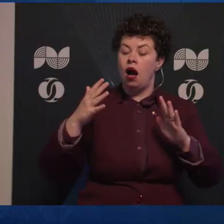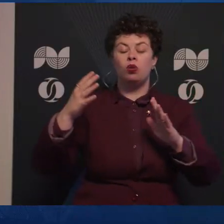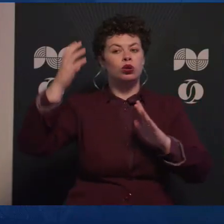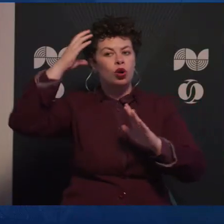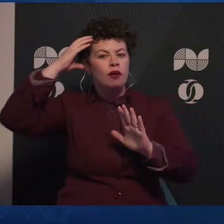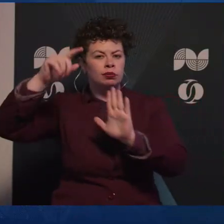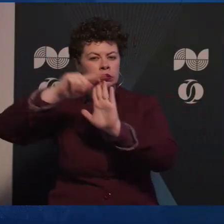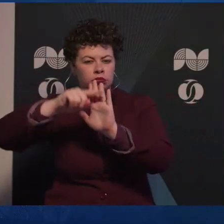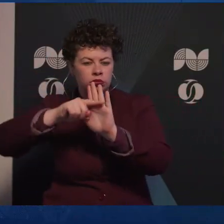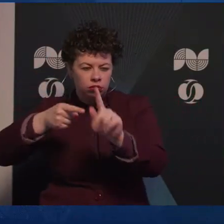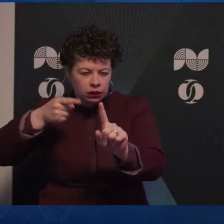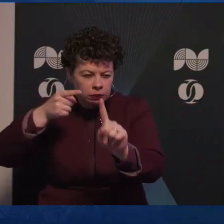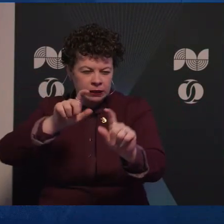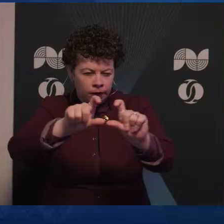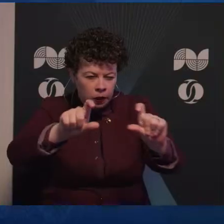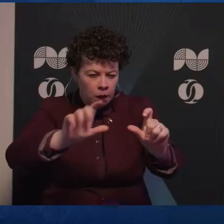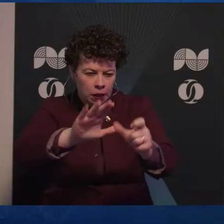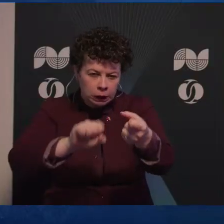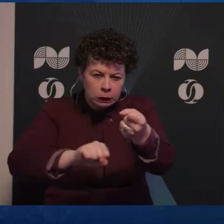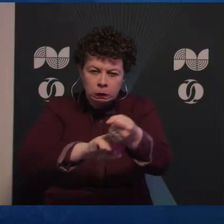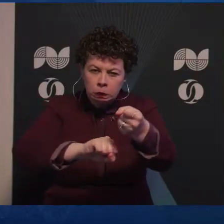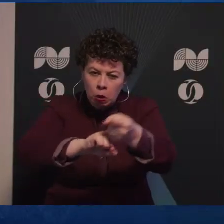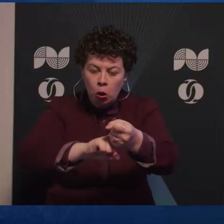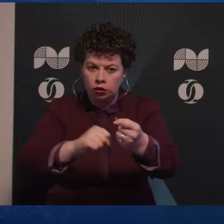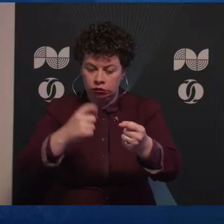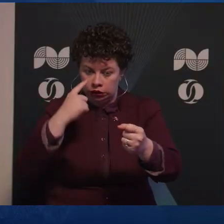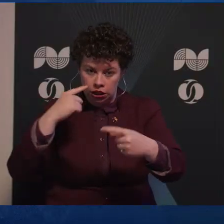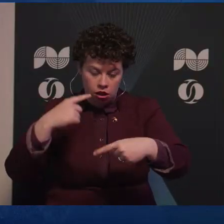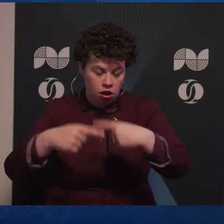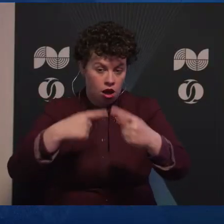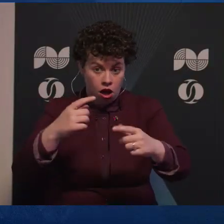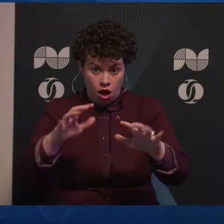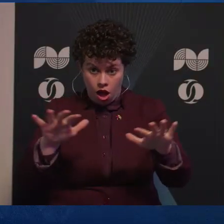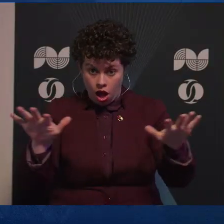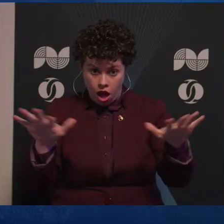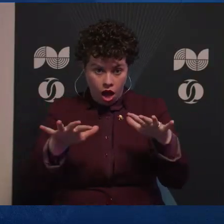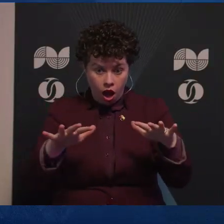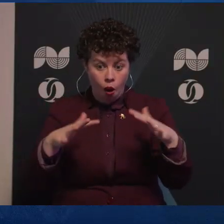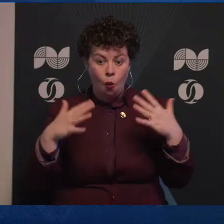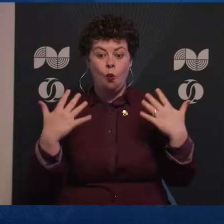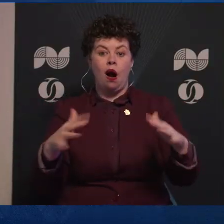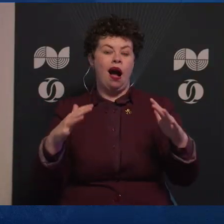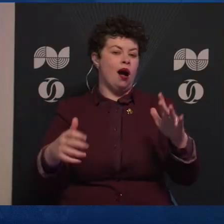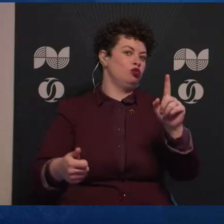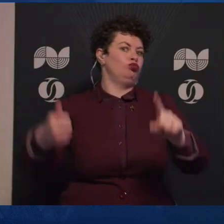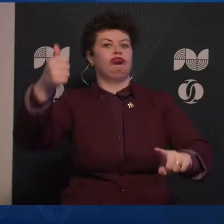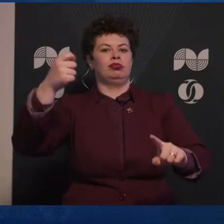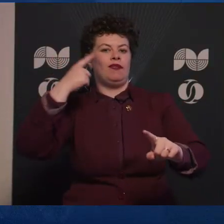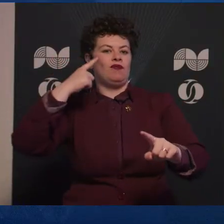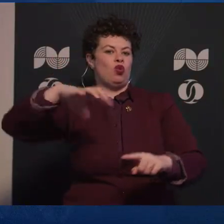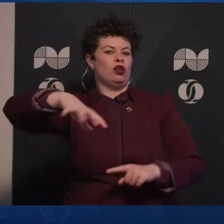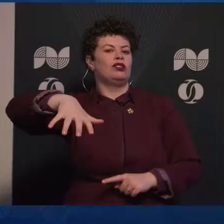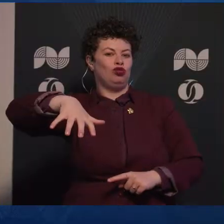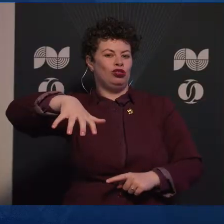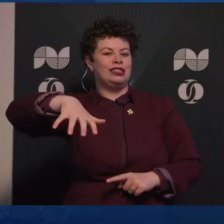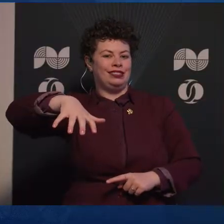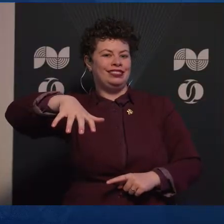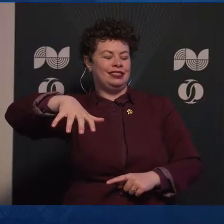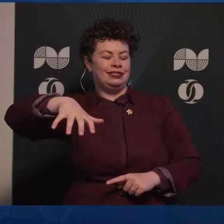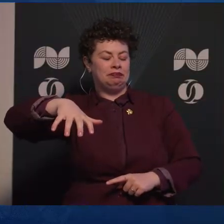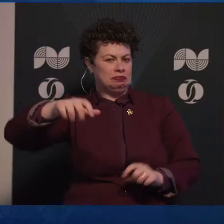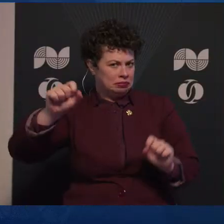targeted, coordinated industrial policy can produce superior outcomes. There's a need